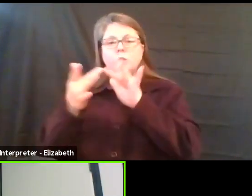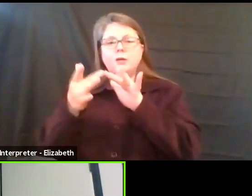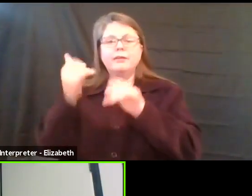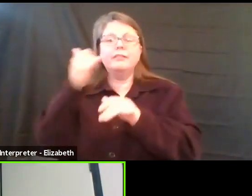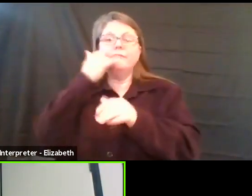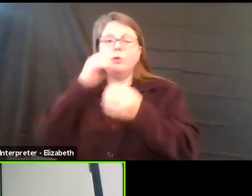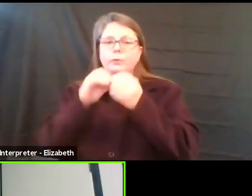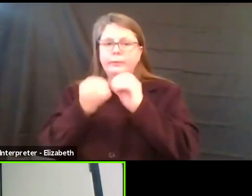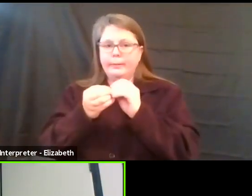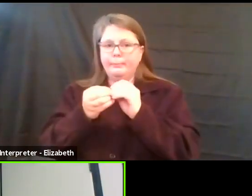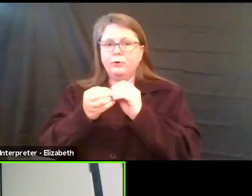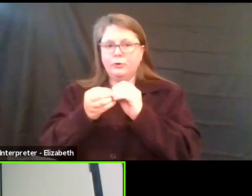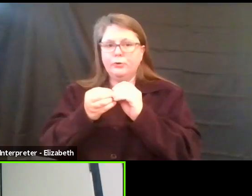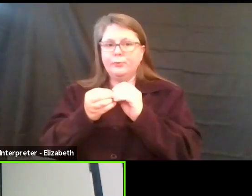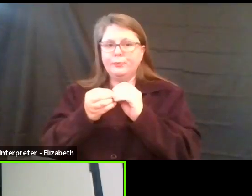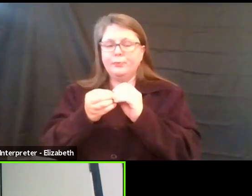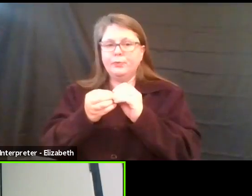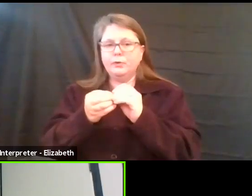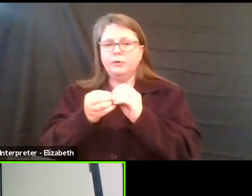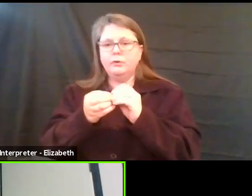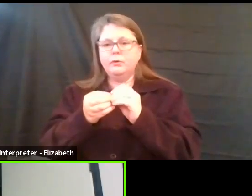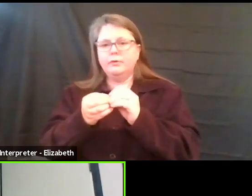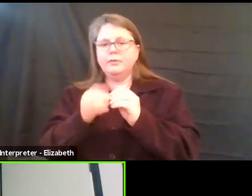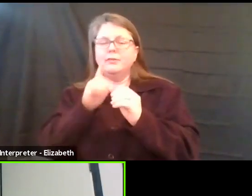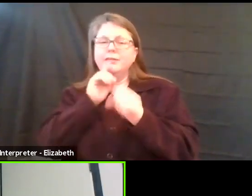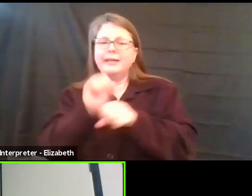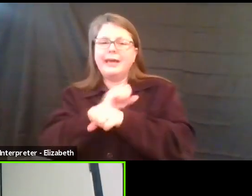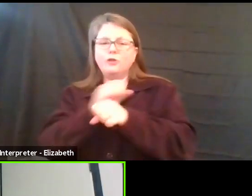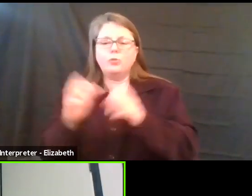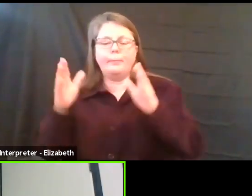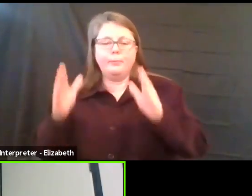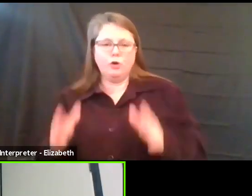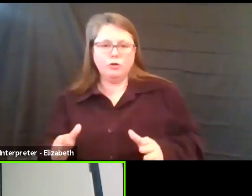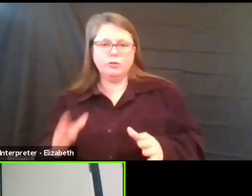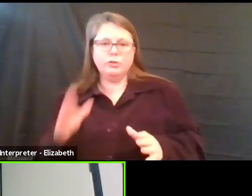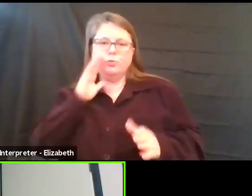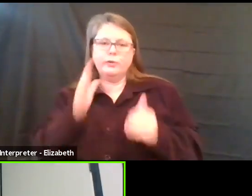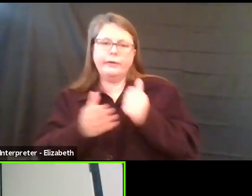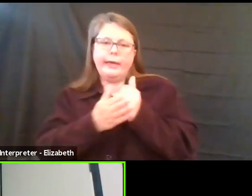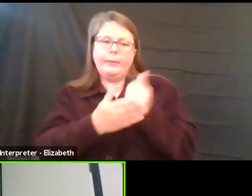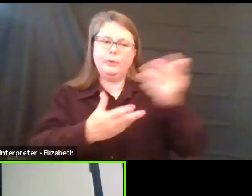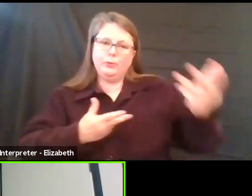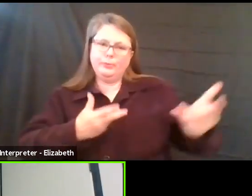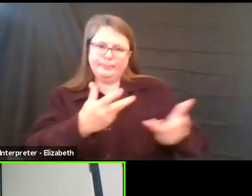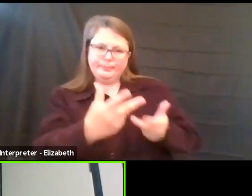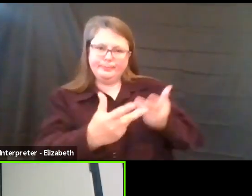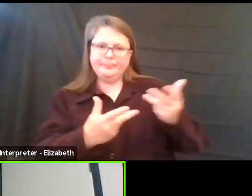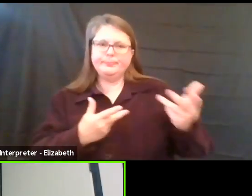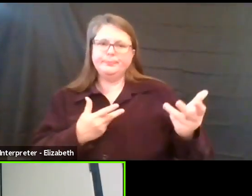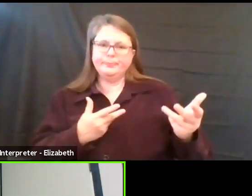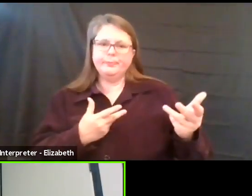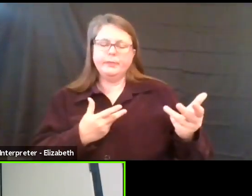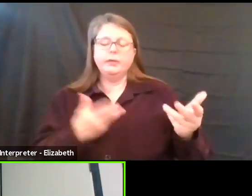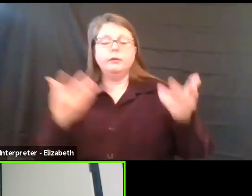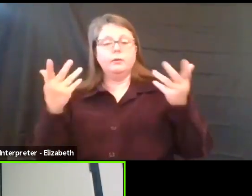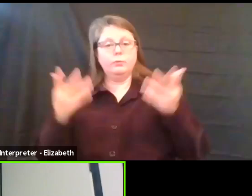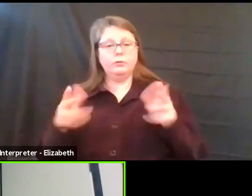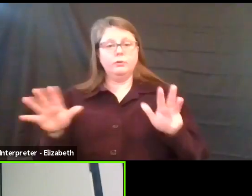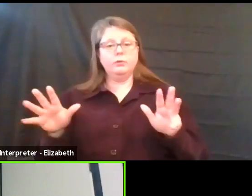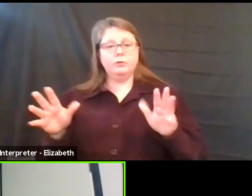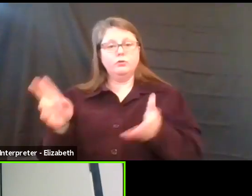to a person who will be taking your registration directly. Once you've registered for assistance,